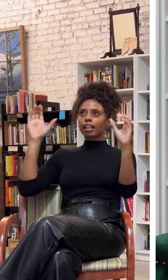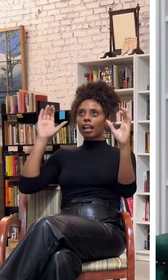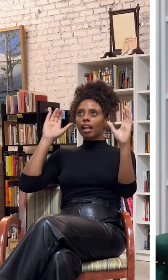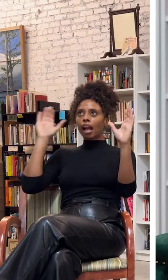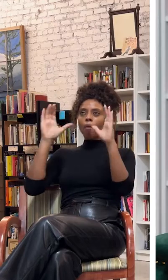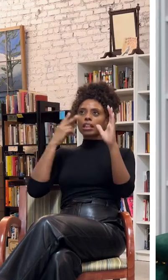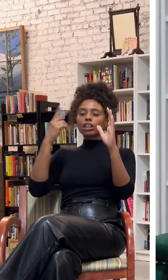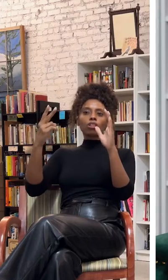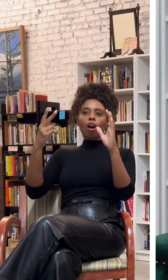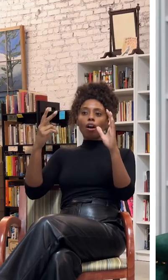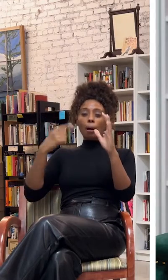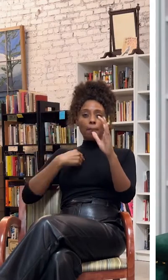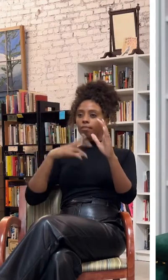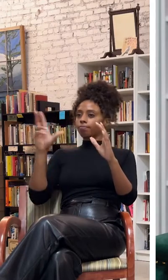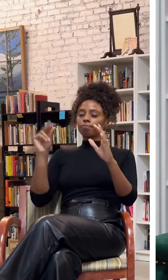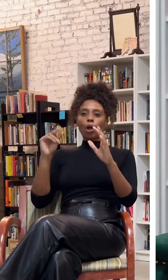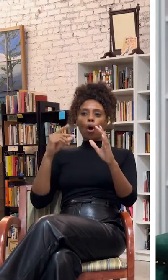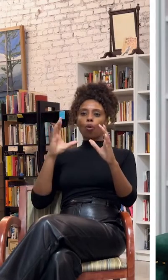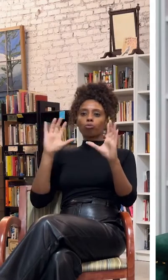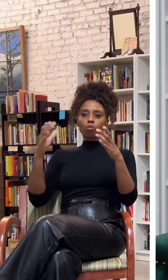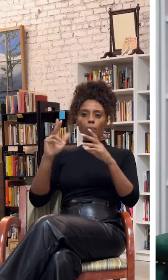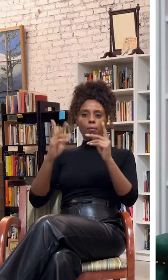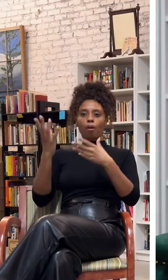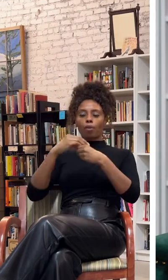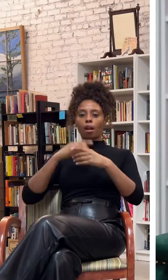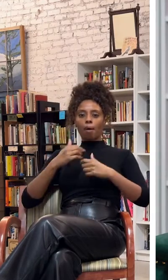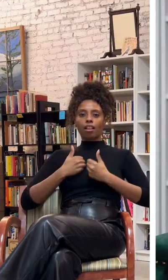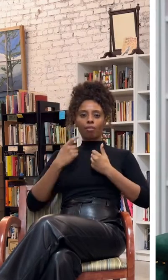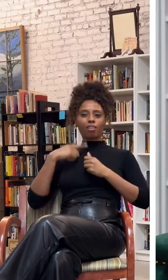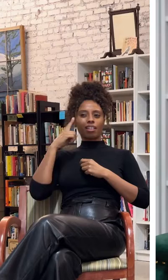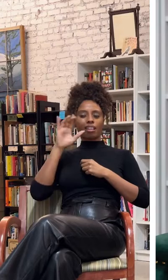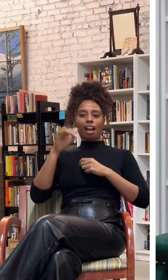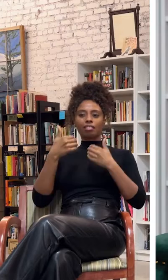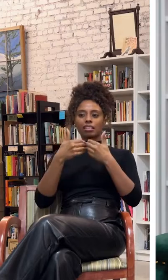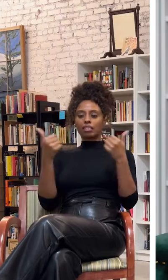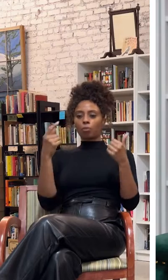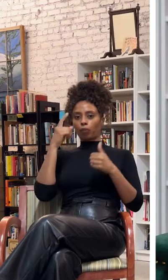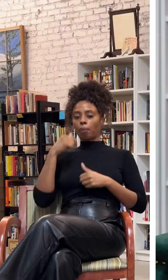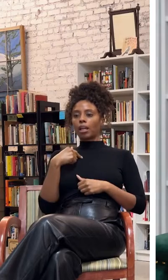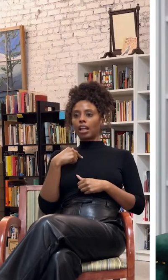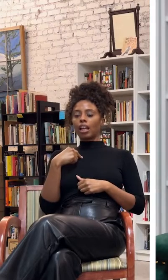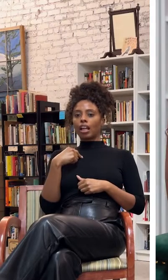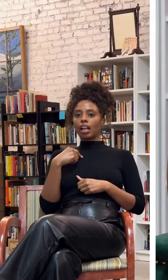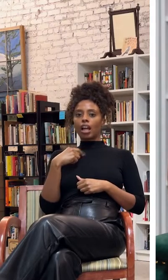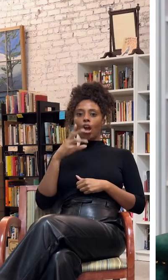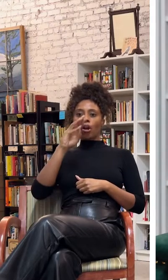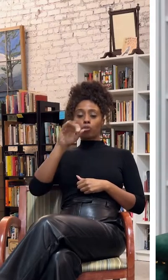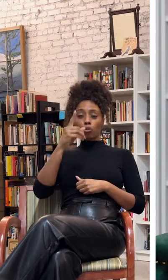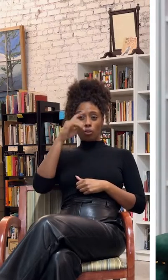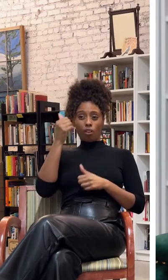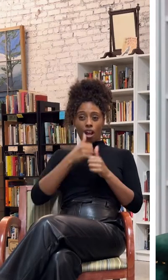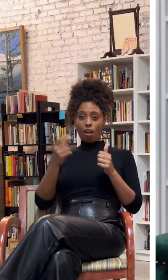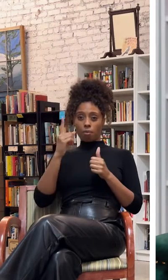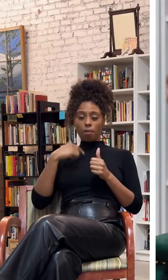that were a part of my life. I think that's where the distinction is for me, is that if joy is a for everyone thing,